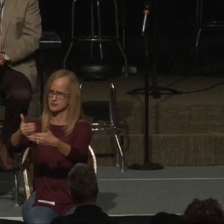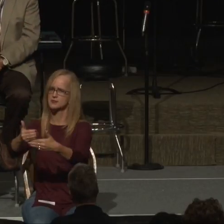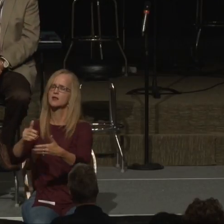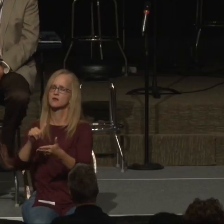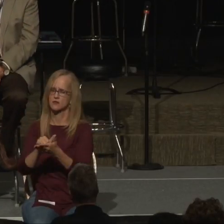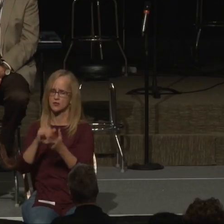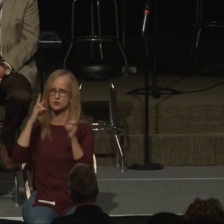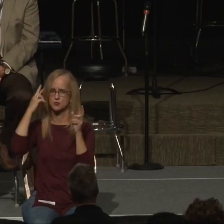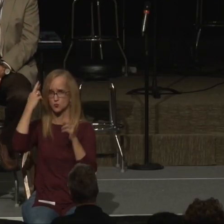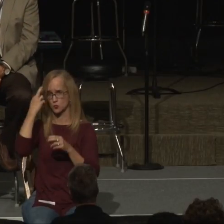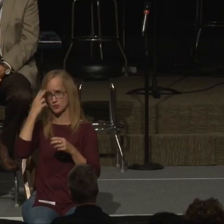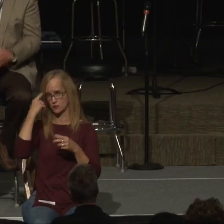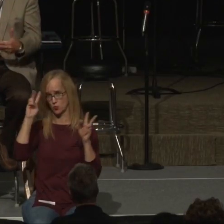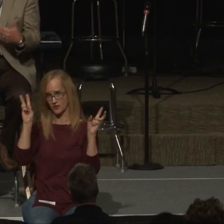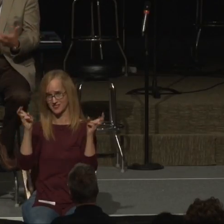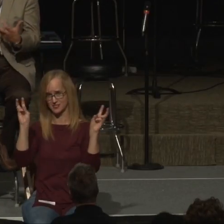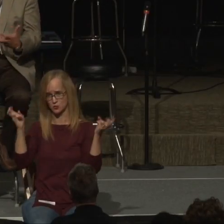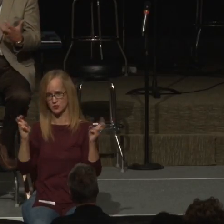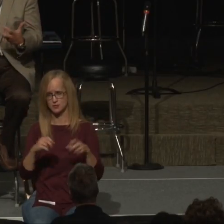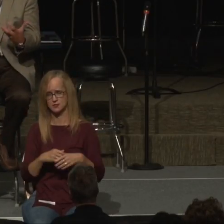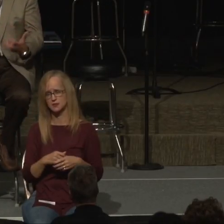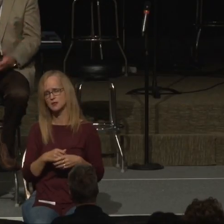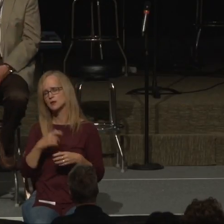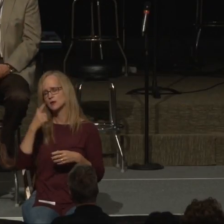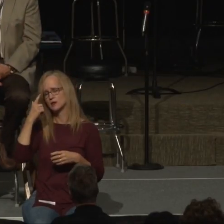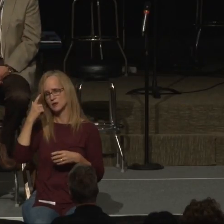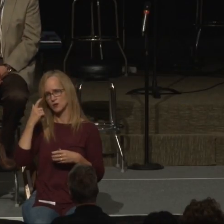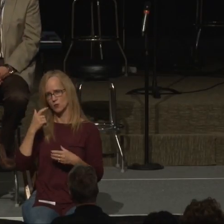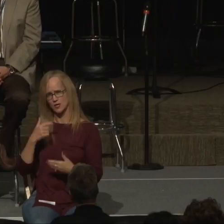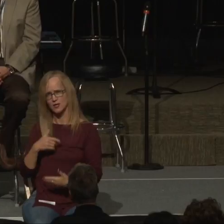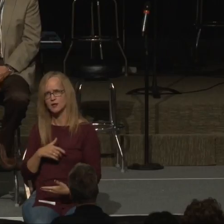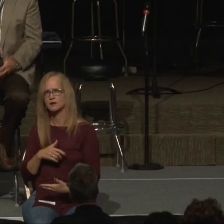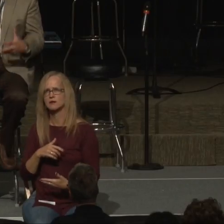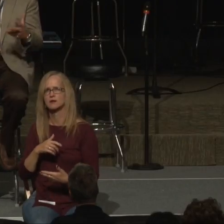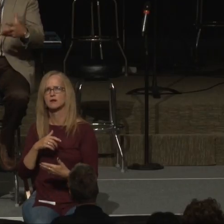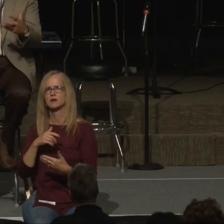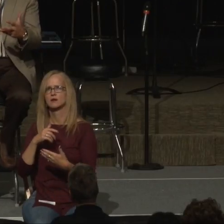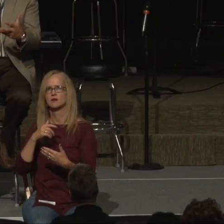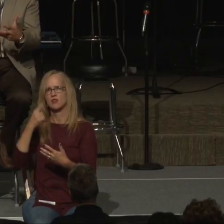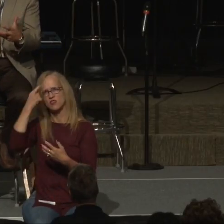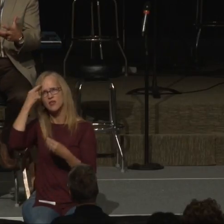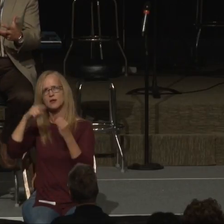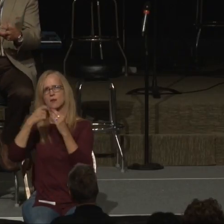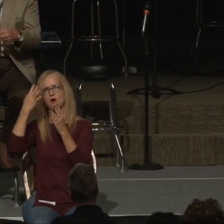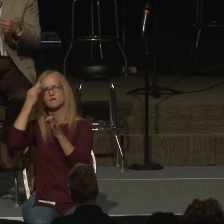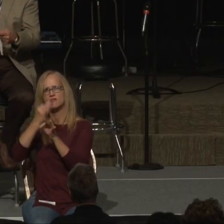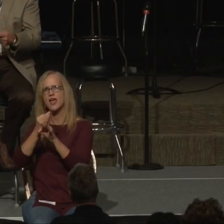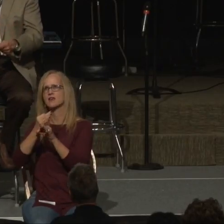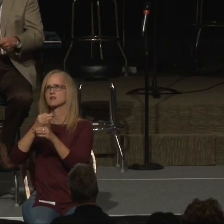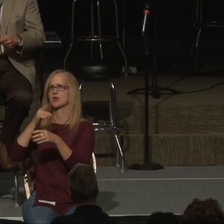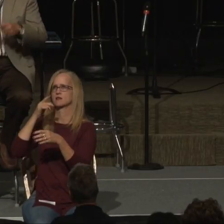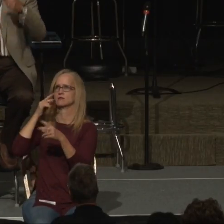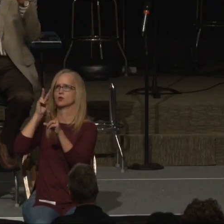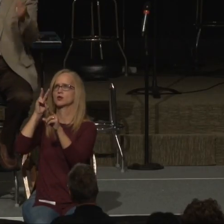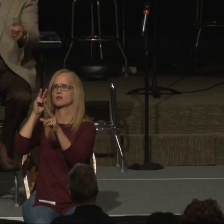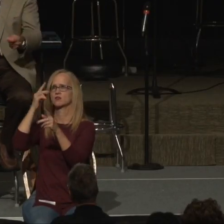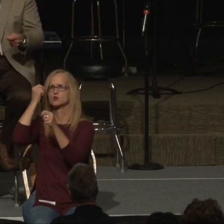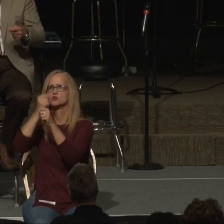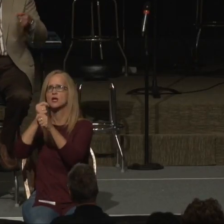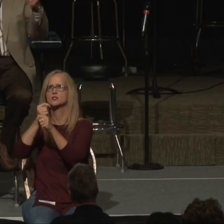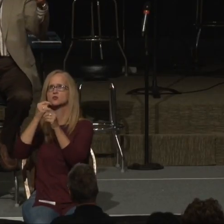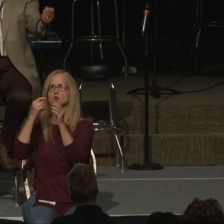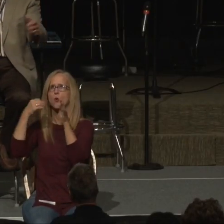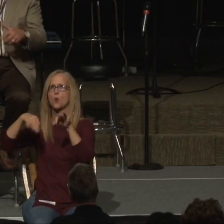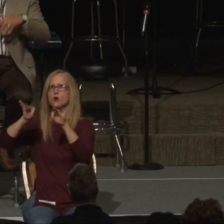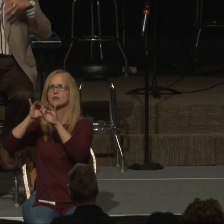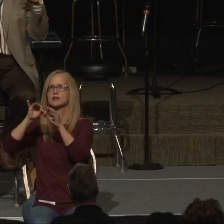the series, is so that we can come up against this thing called faith, and we can come up against the trustworthiness of God, and we can see in example after example